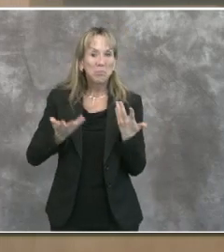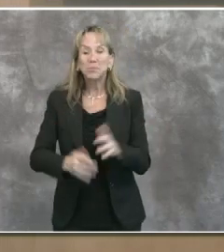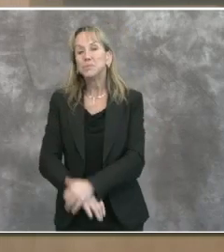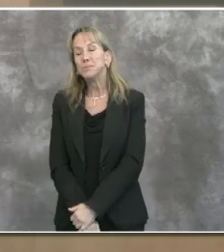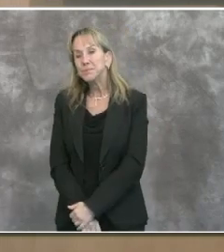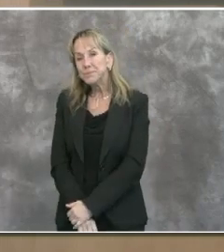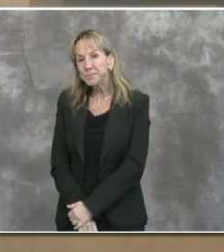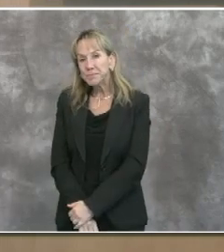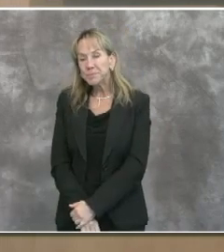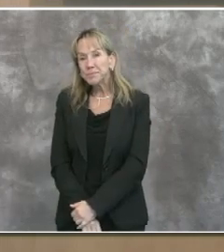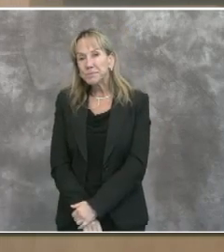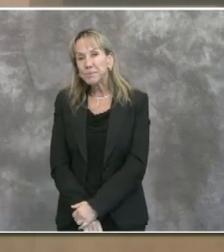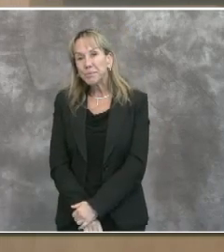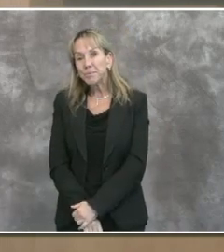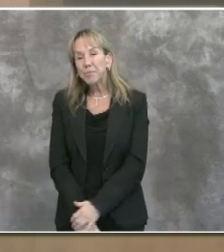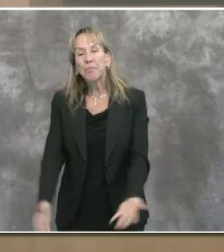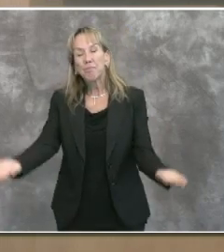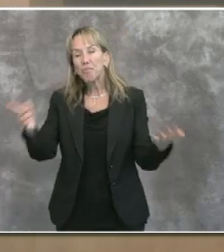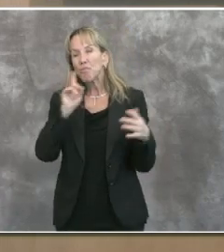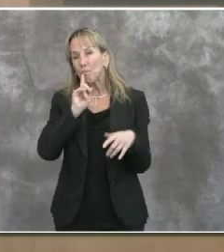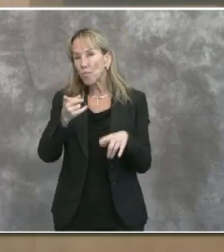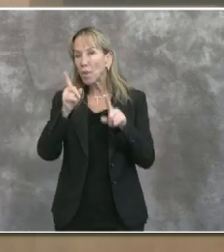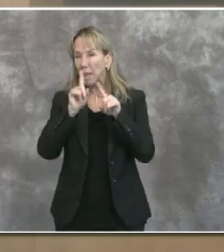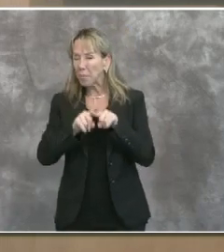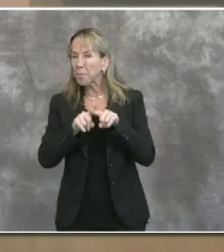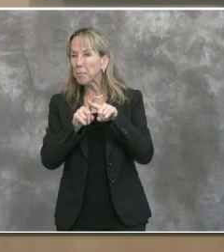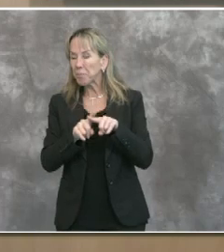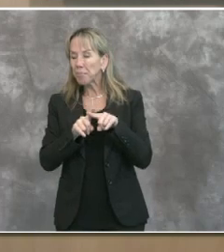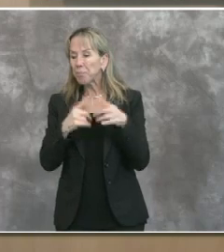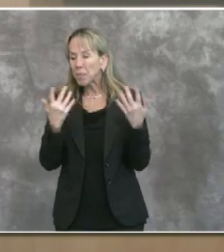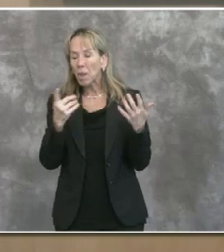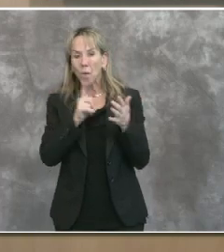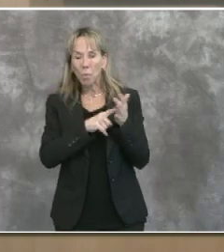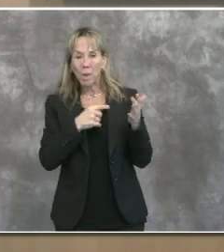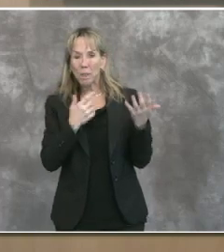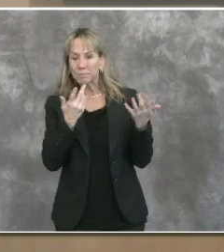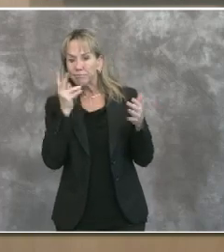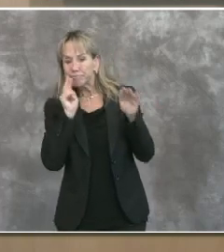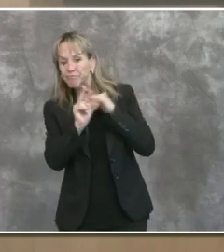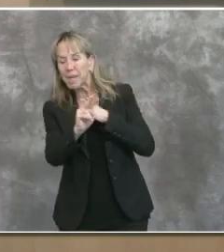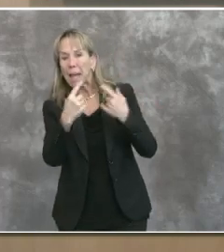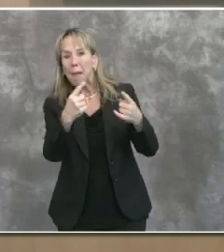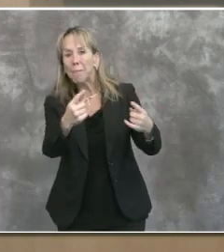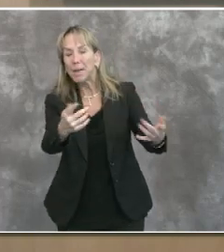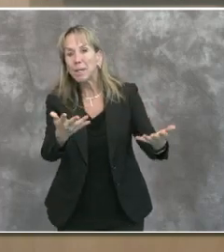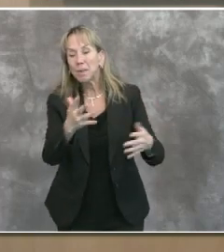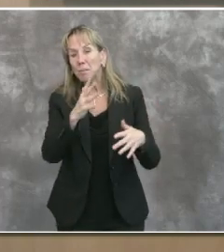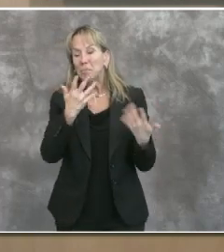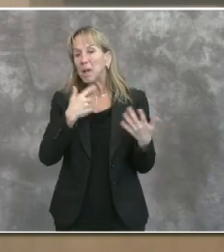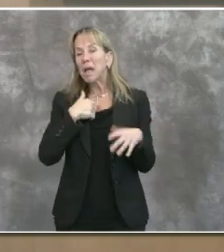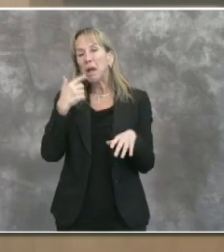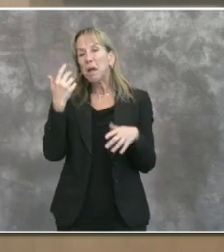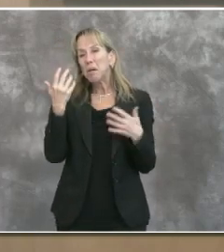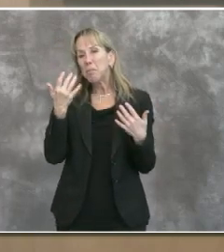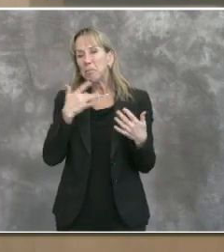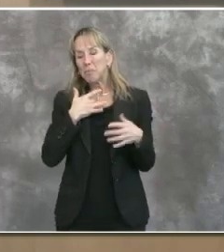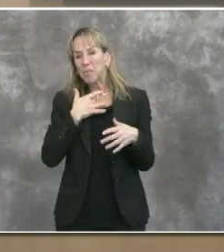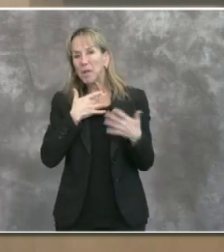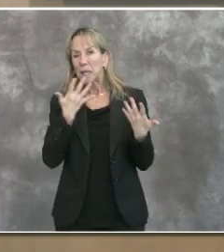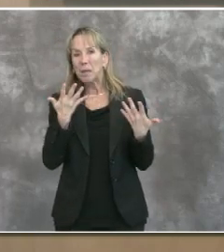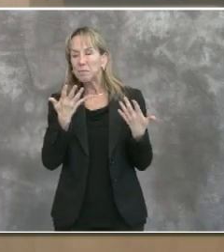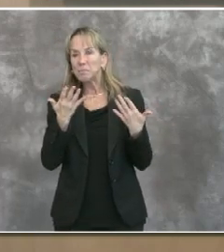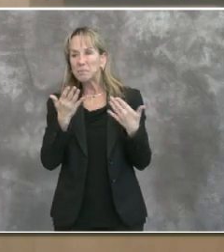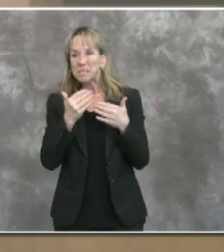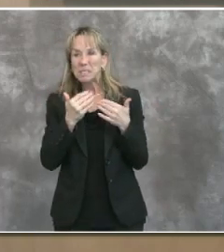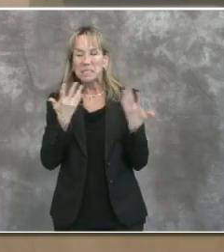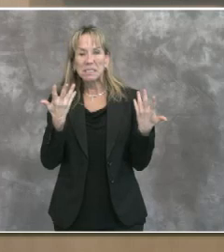area? I think it depends on what the outbreak is doing down the road, and I think it's going to be in the order of easily tens